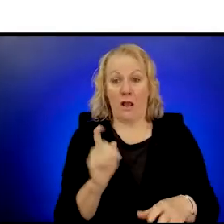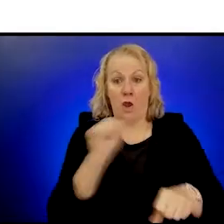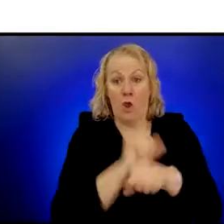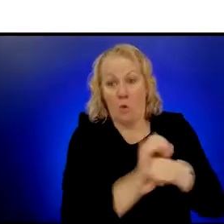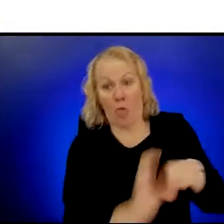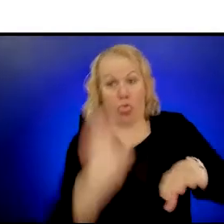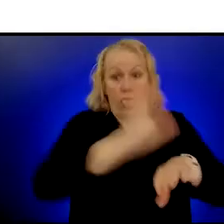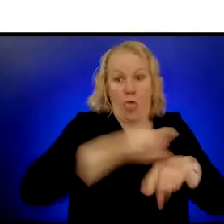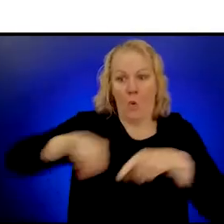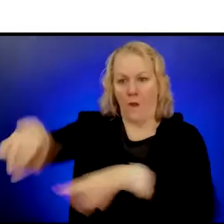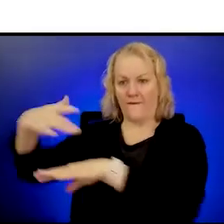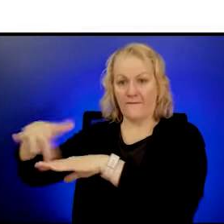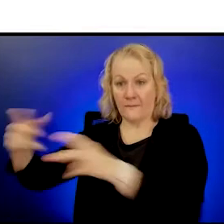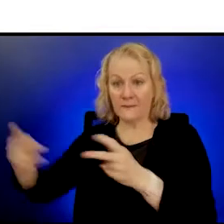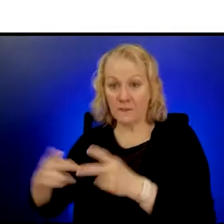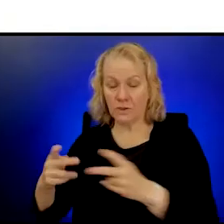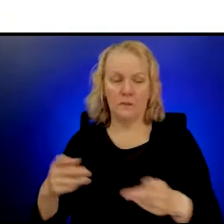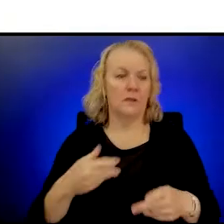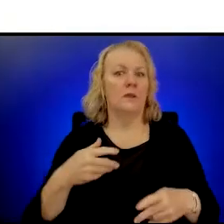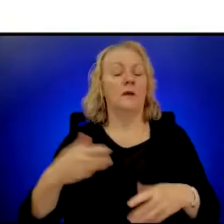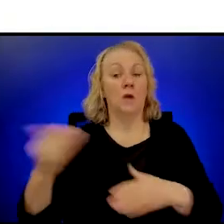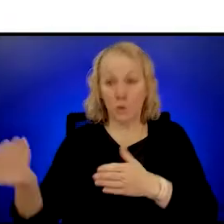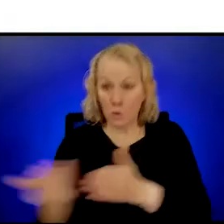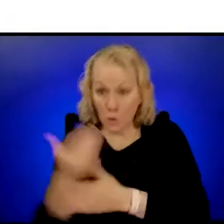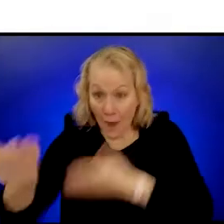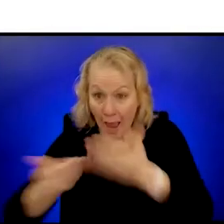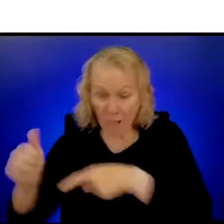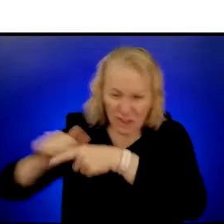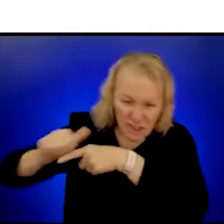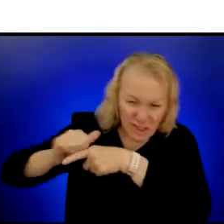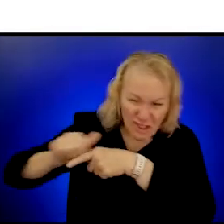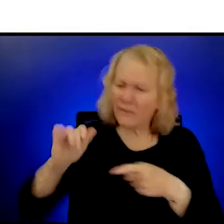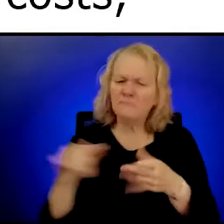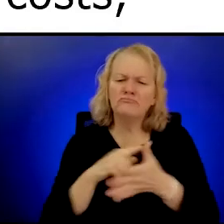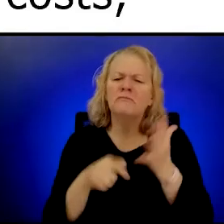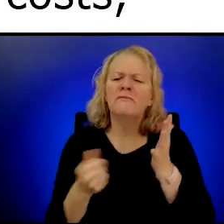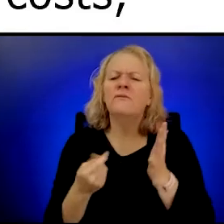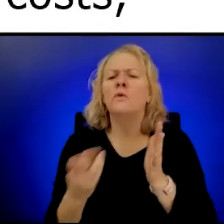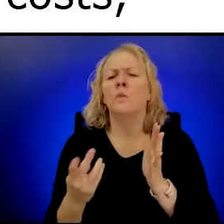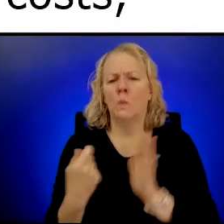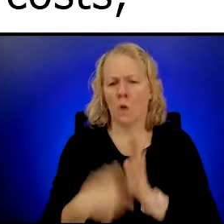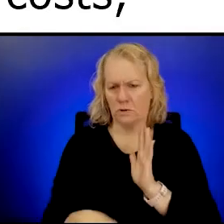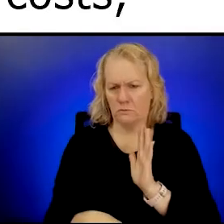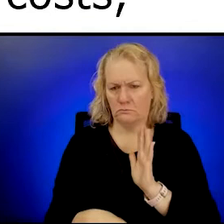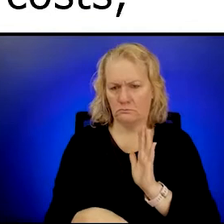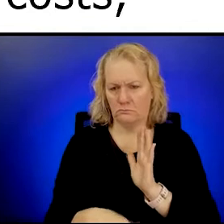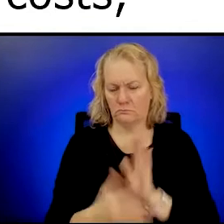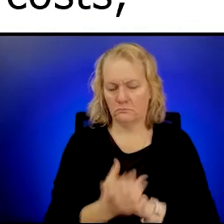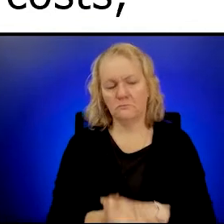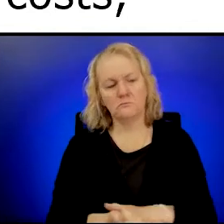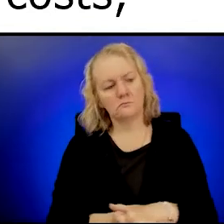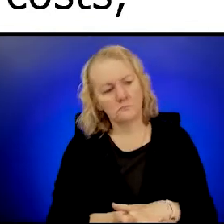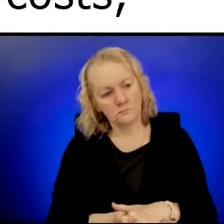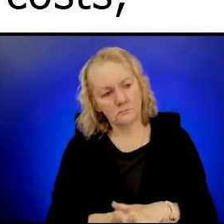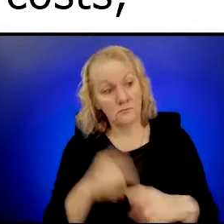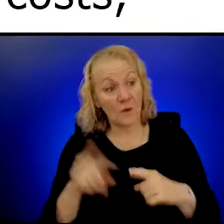open, training new hires, and these are just to name a few. So employee turnover